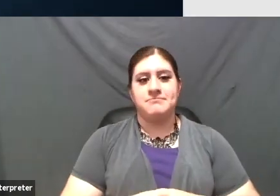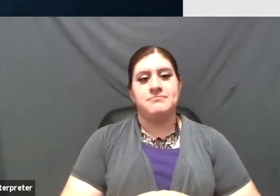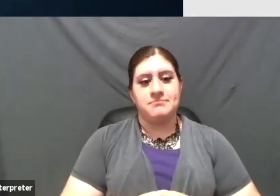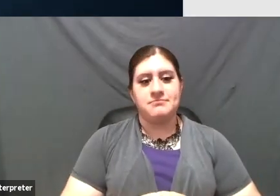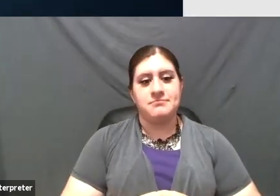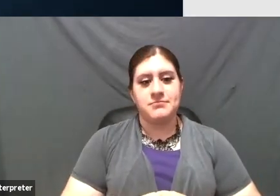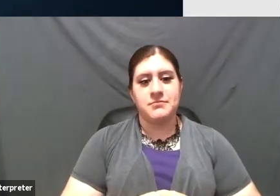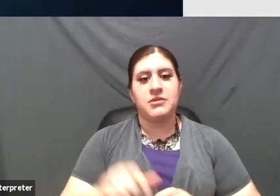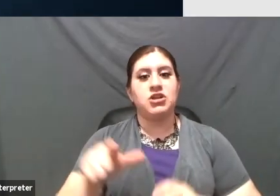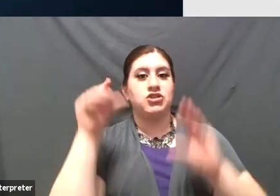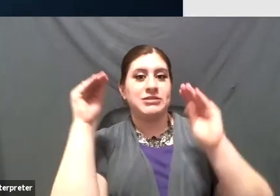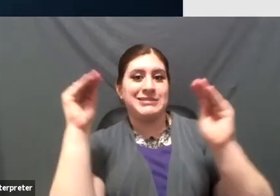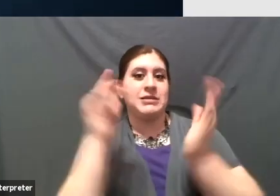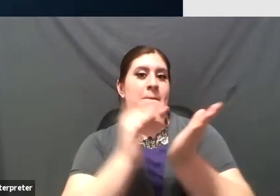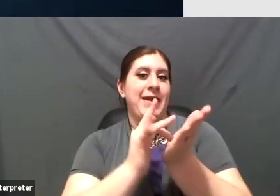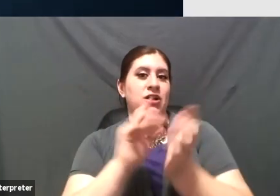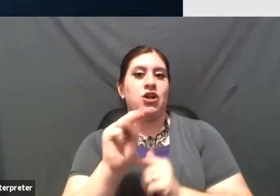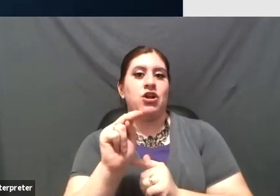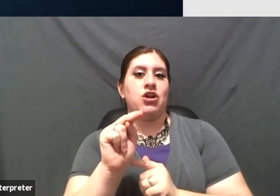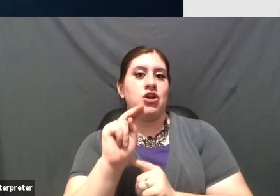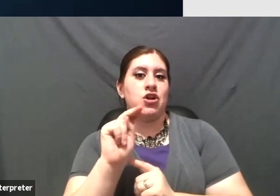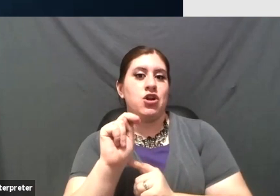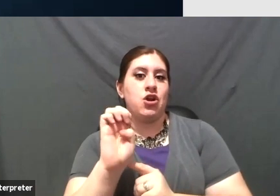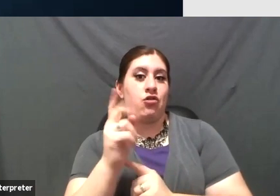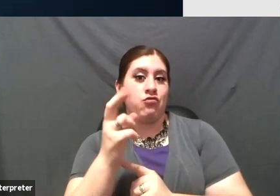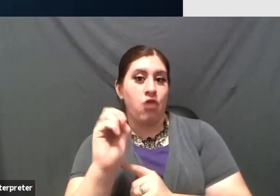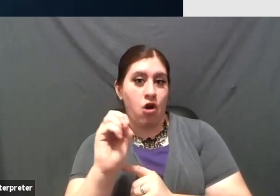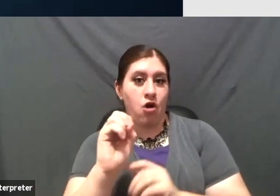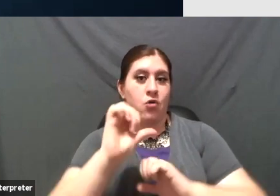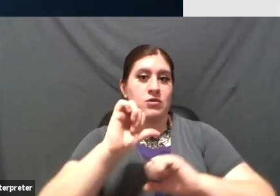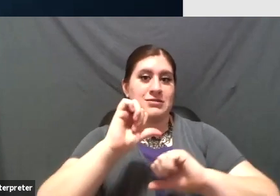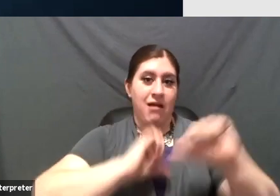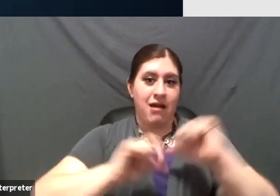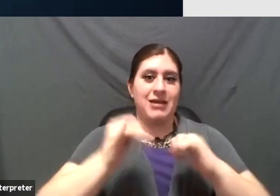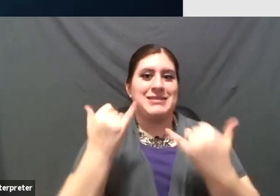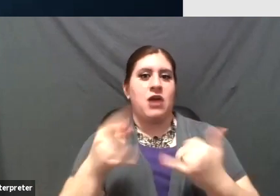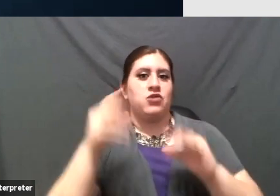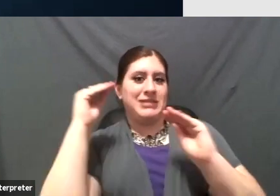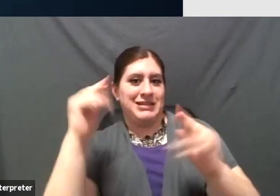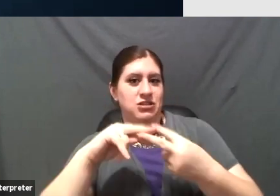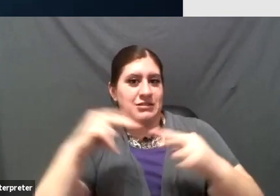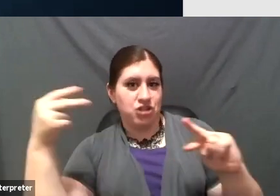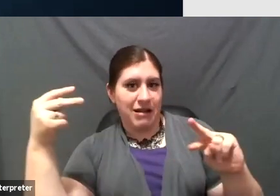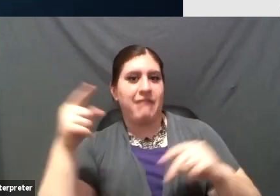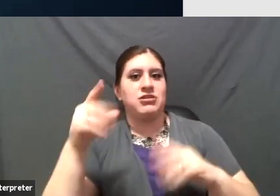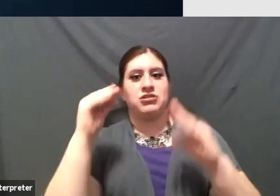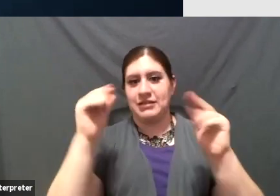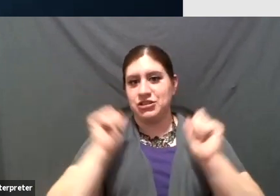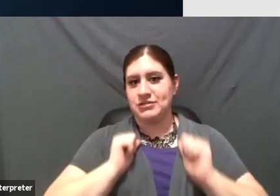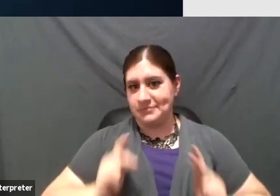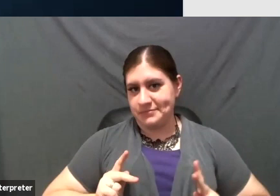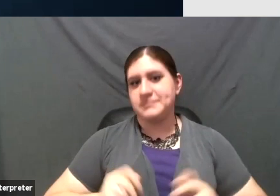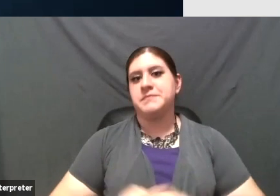She also teaches medical neuroscience. She's now teaching genetics. She teaches anatomy and physiology as